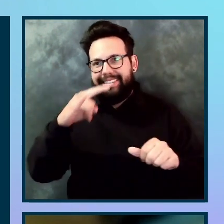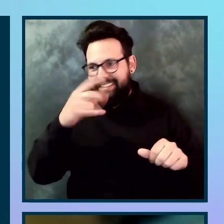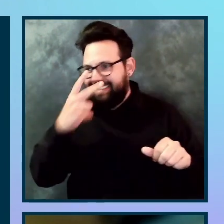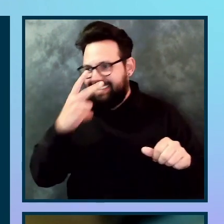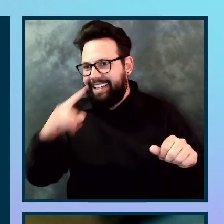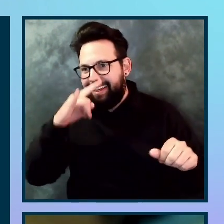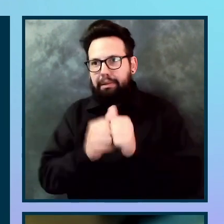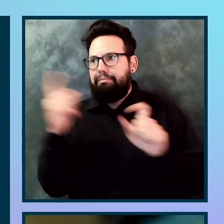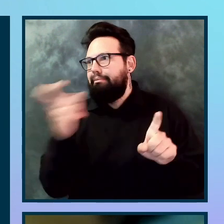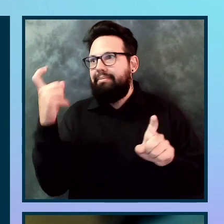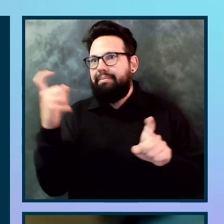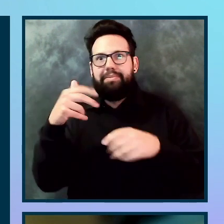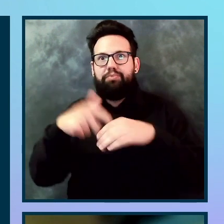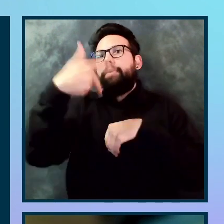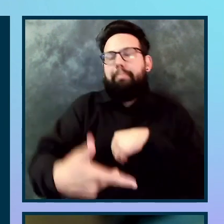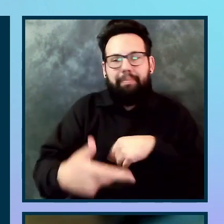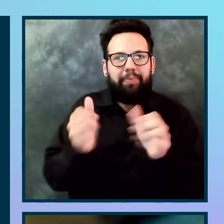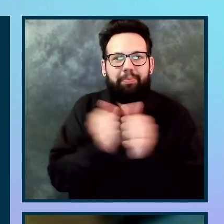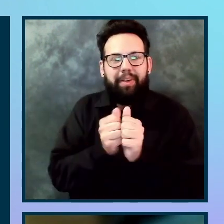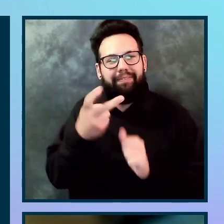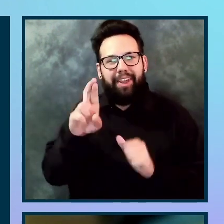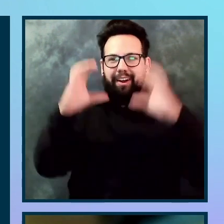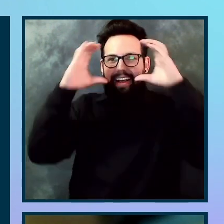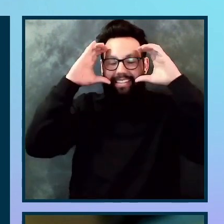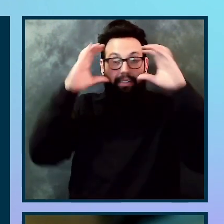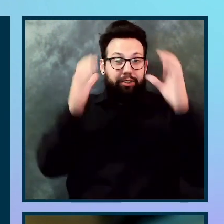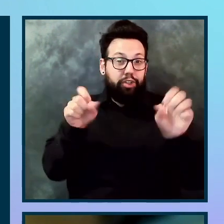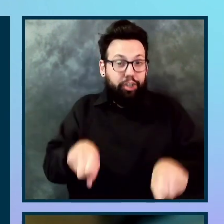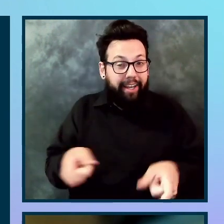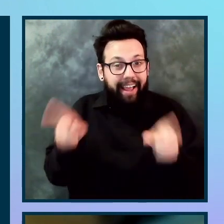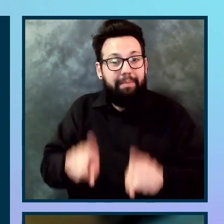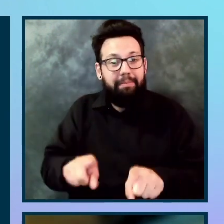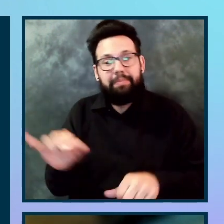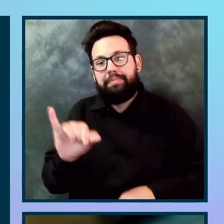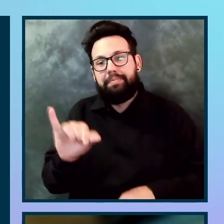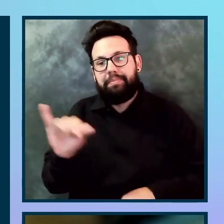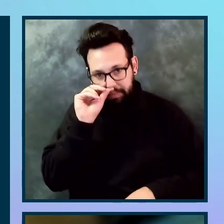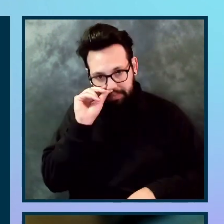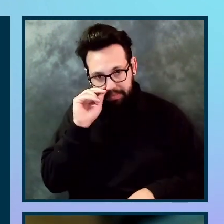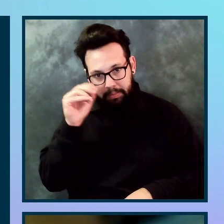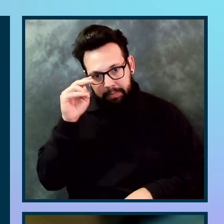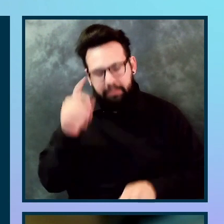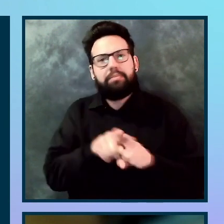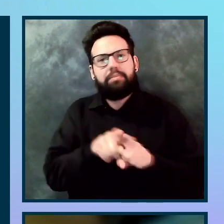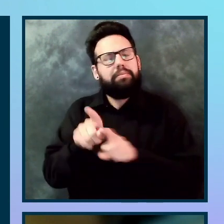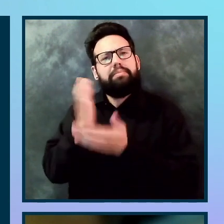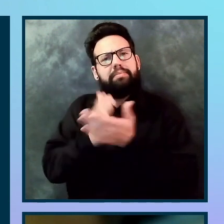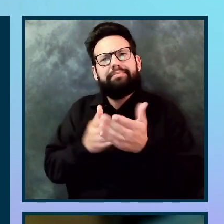using a virtual reality headset, which blocks out their view. So we also have people who have small living